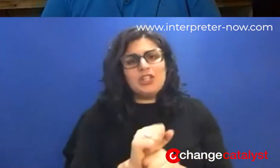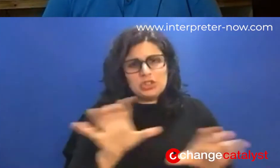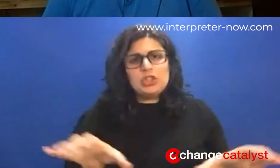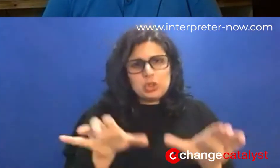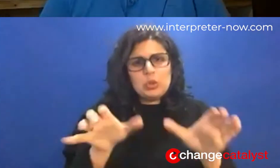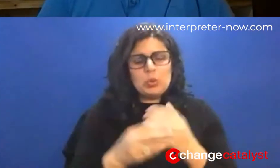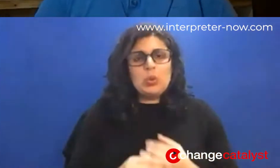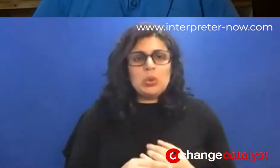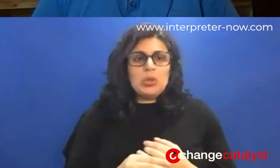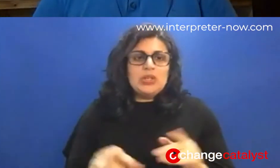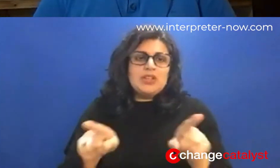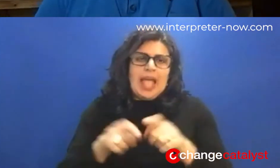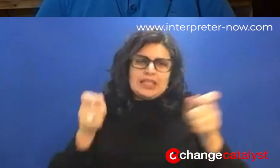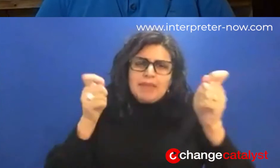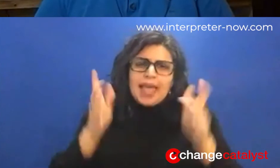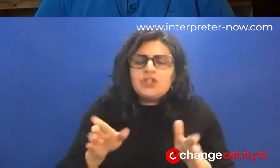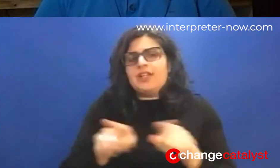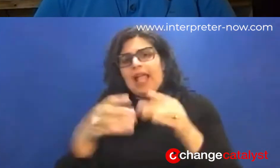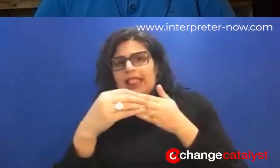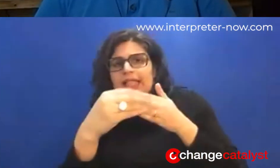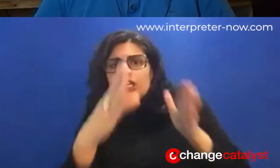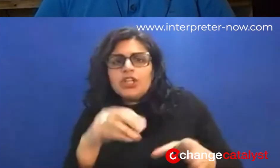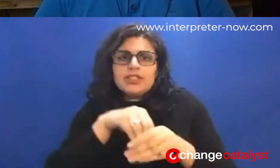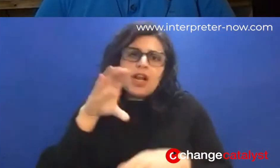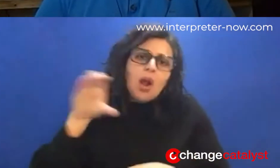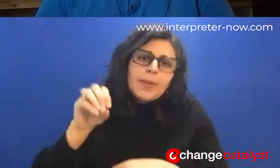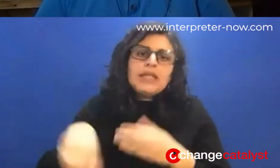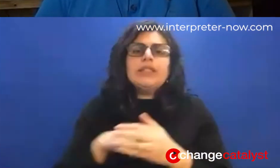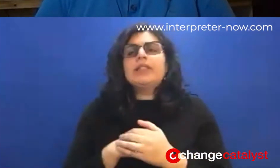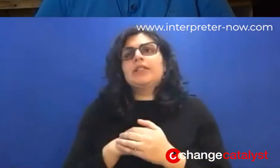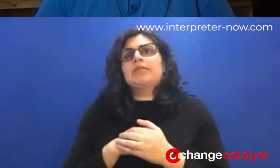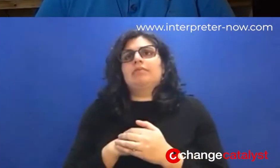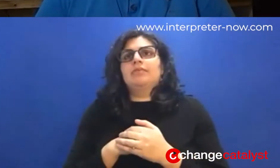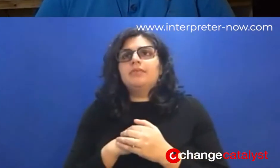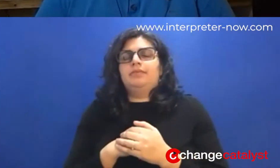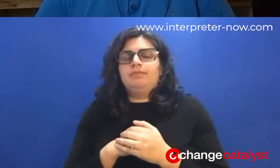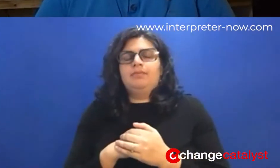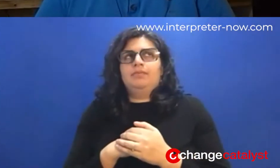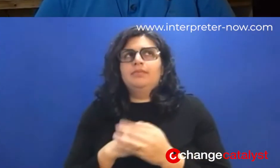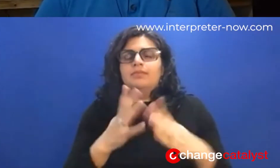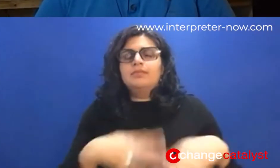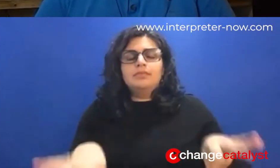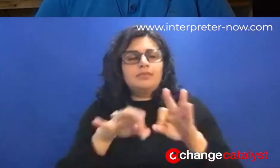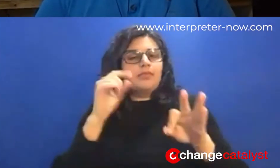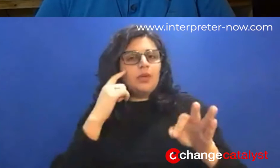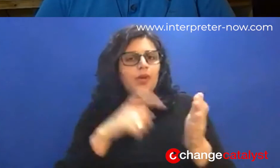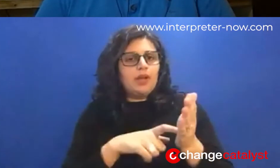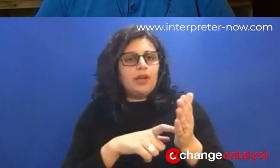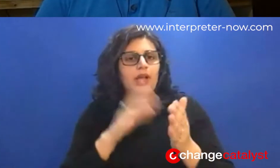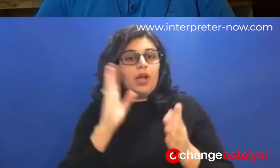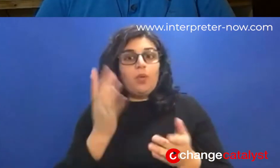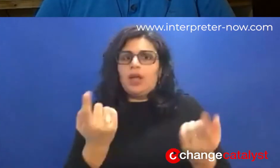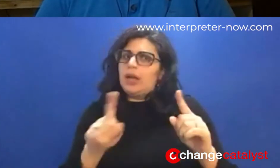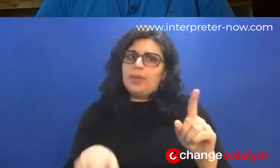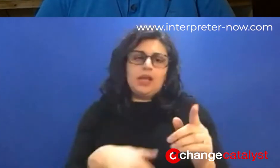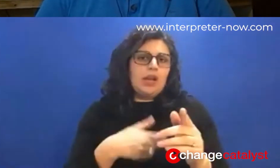as managers, as leaders in companies, it's really important to recognize that it's going to happen again. There is